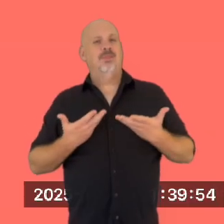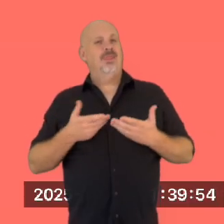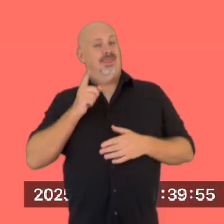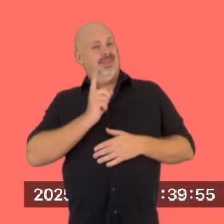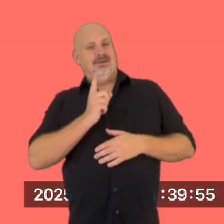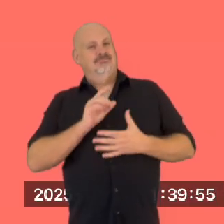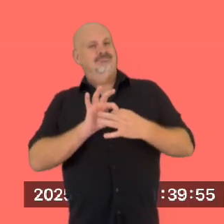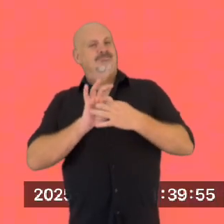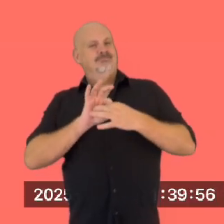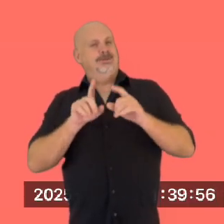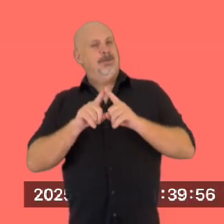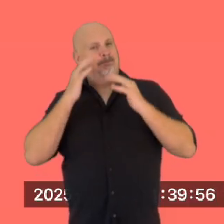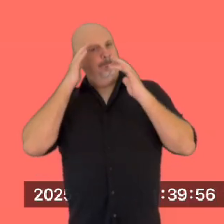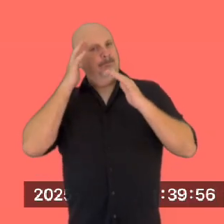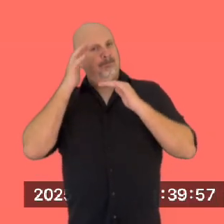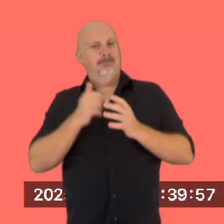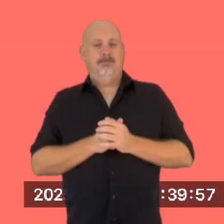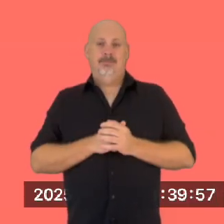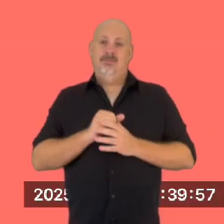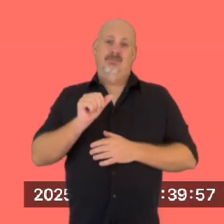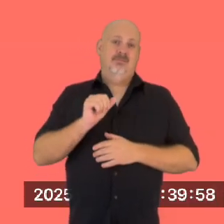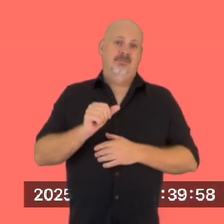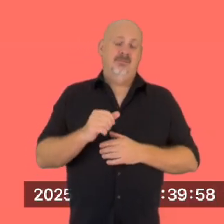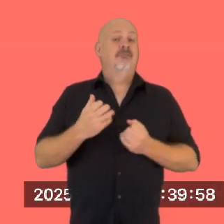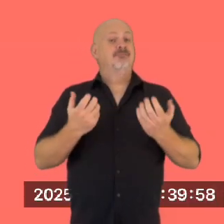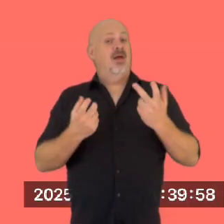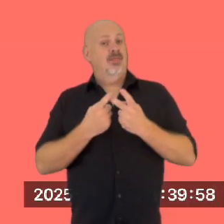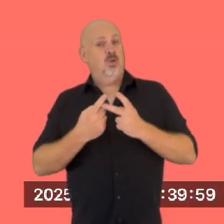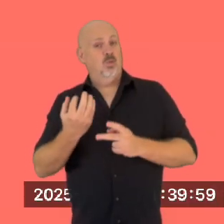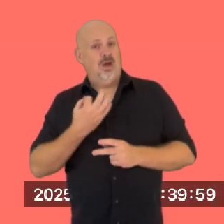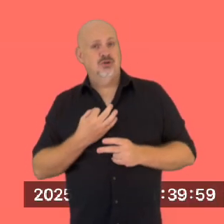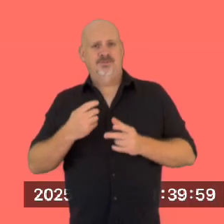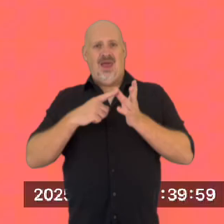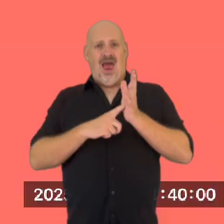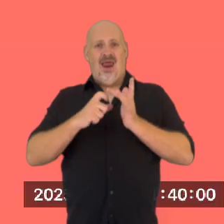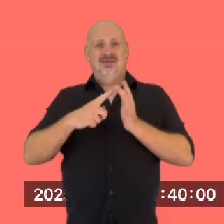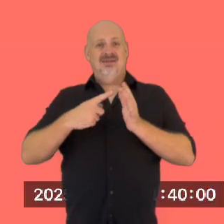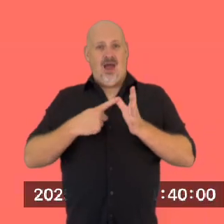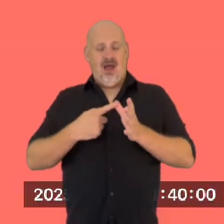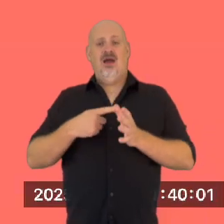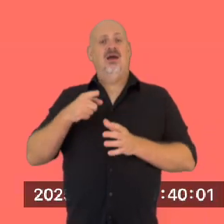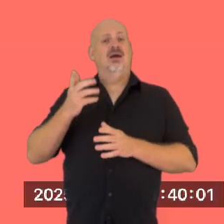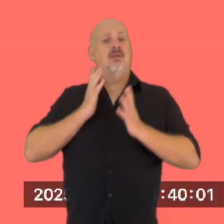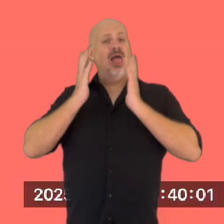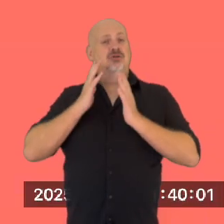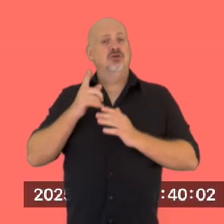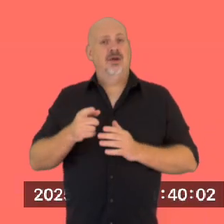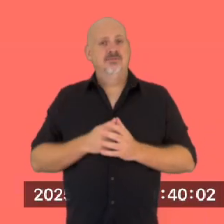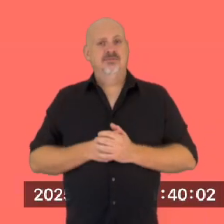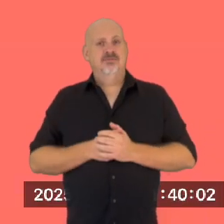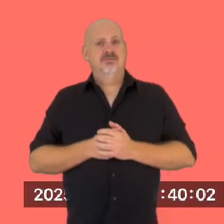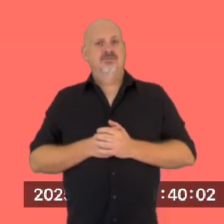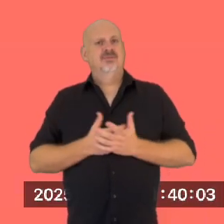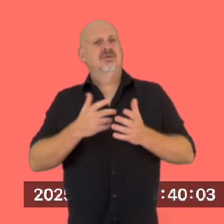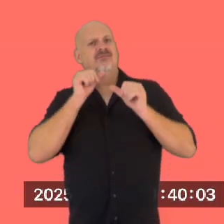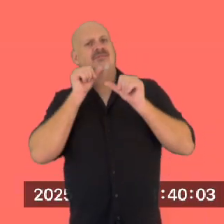cathartic experience. So that really resonates with us. Yeah. We have another question from Alicia